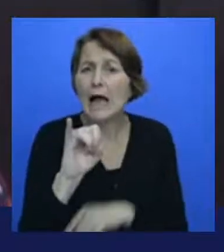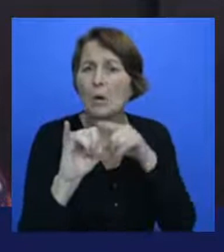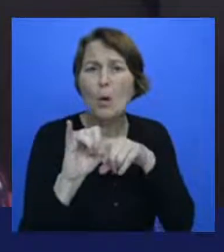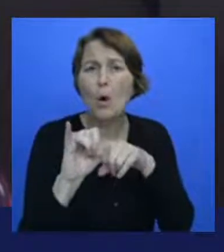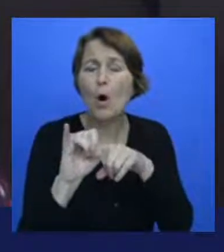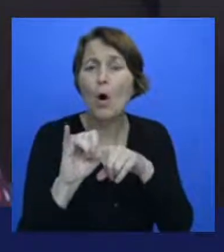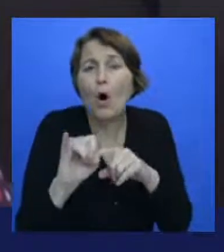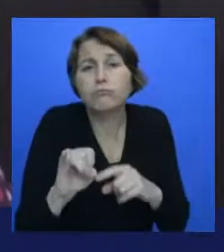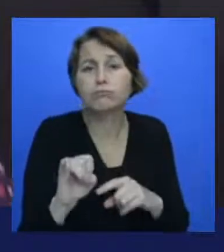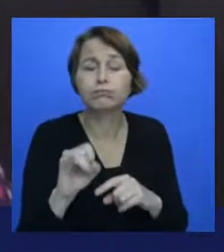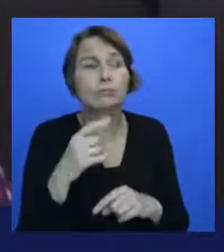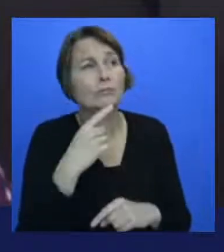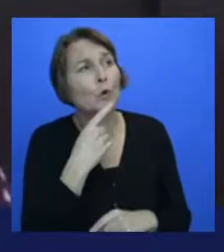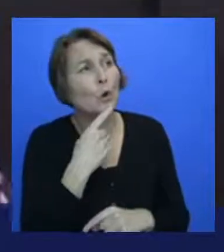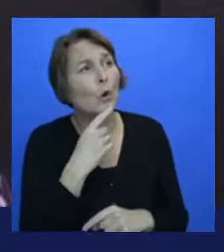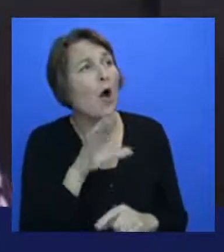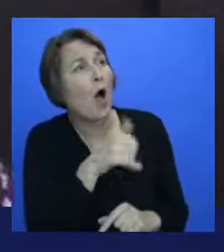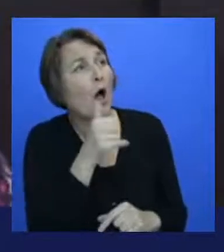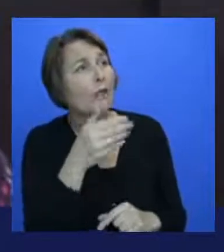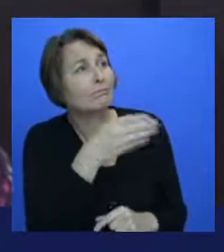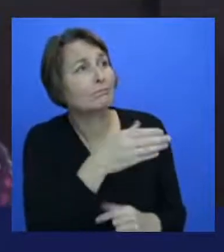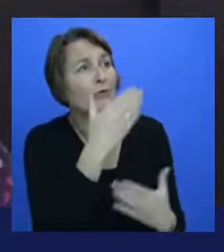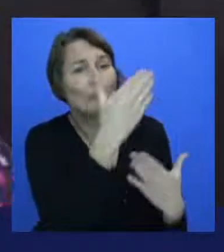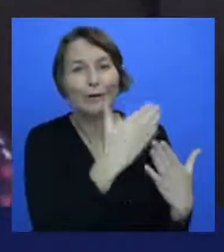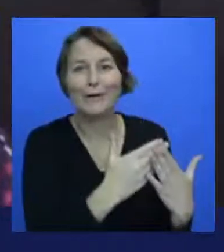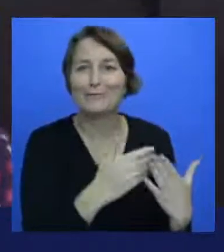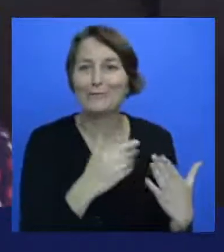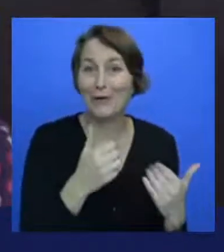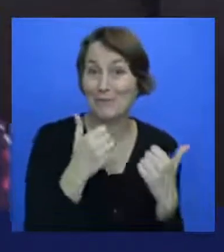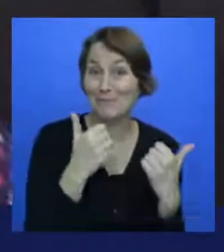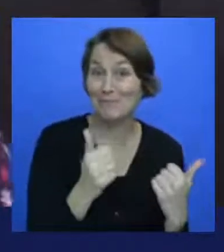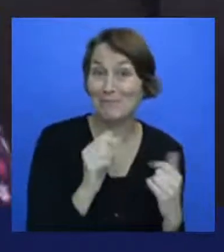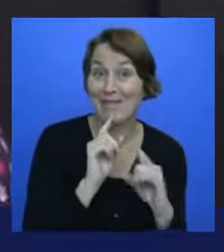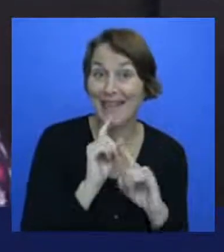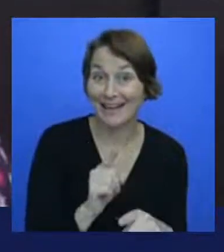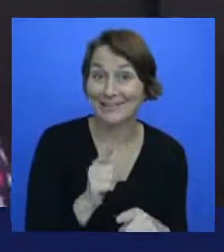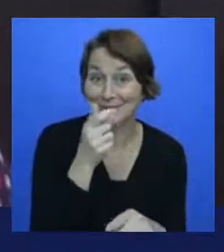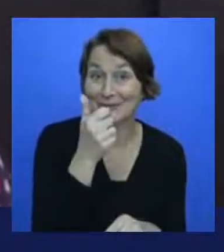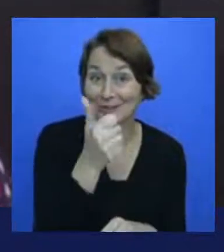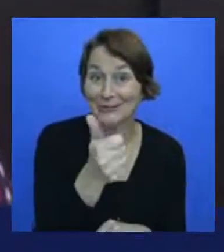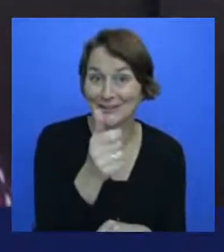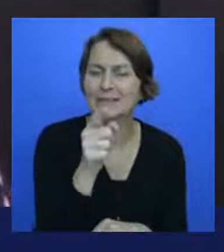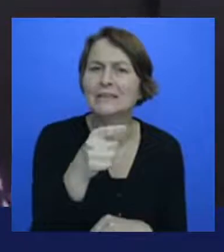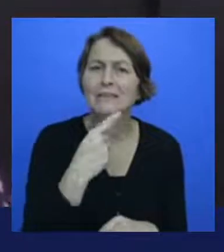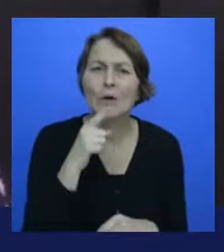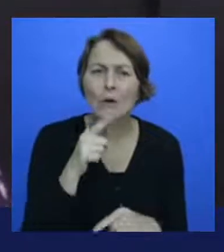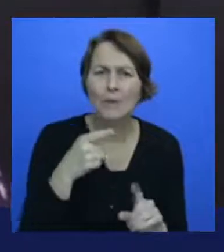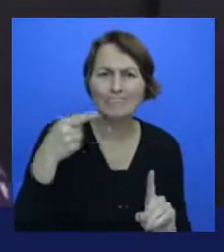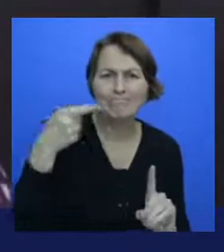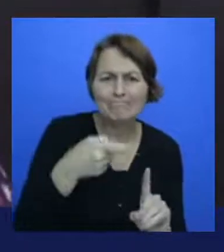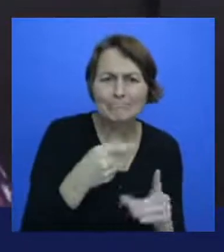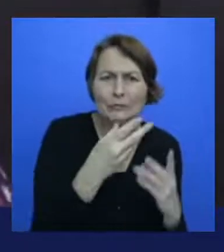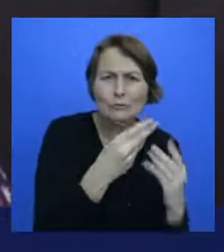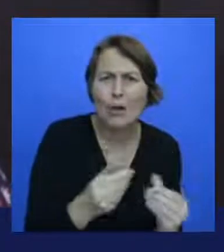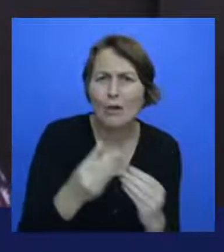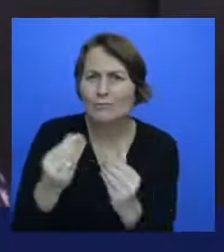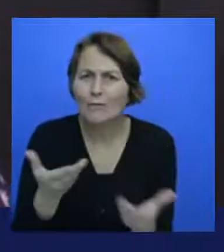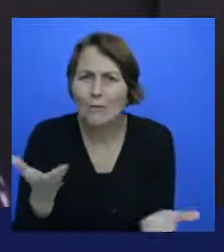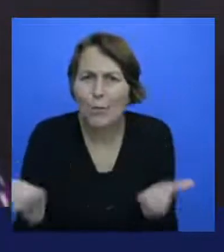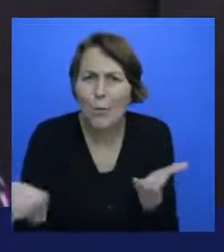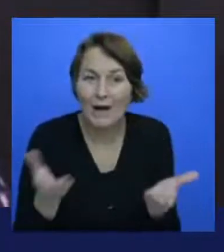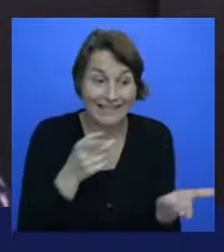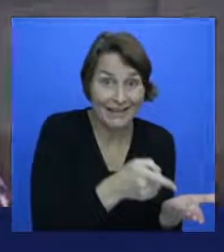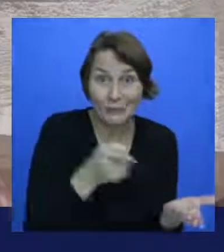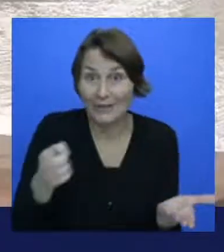And so you have to start on the question. I love the answer. It depends on what you're trying to solve. So thank you for that, Marion. Let's go